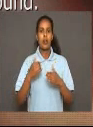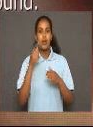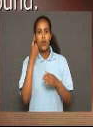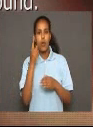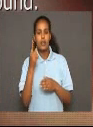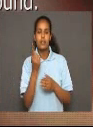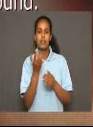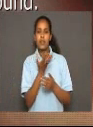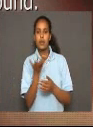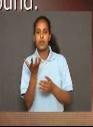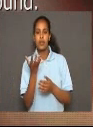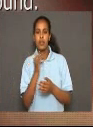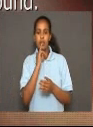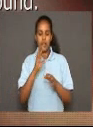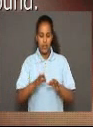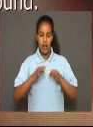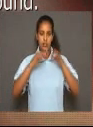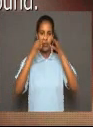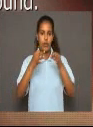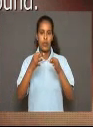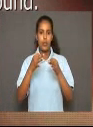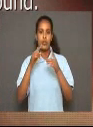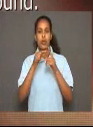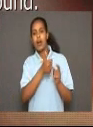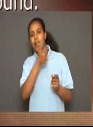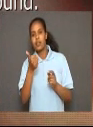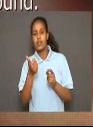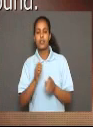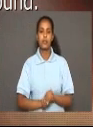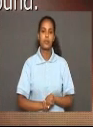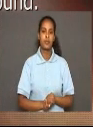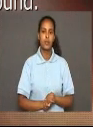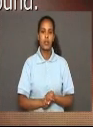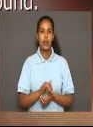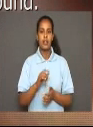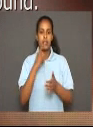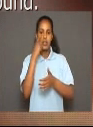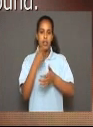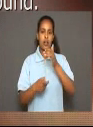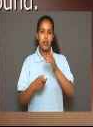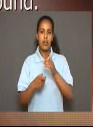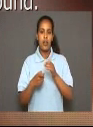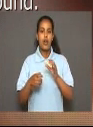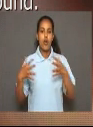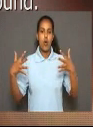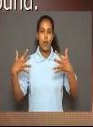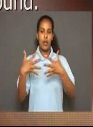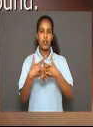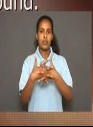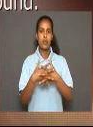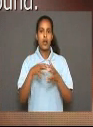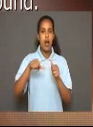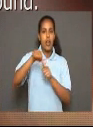one substance is transformed into another as a result of combination